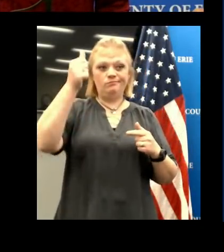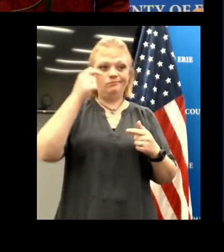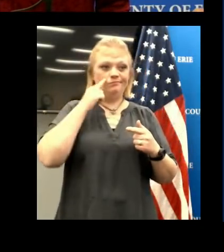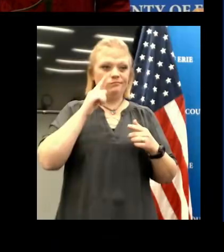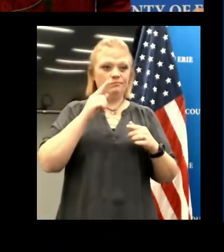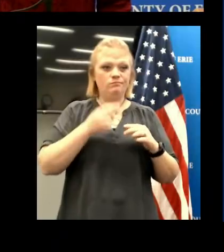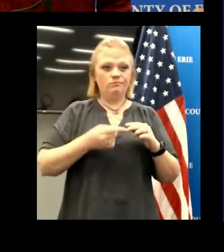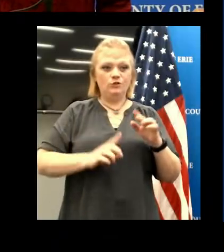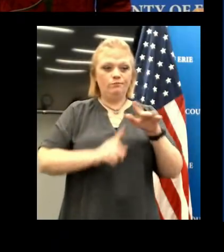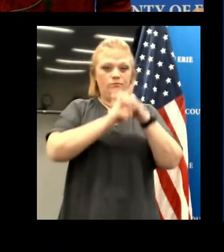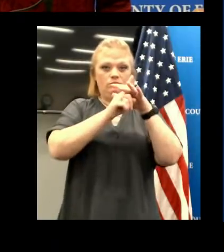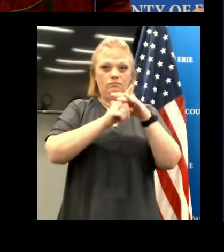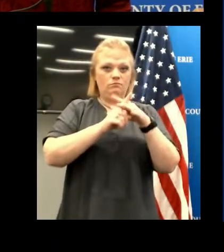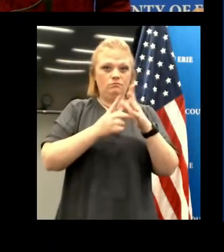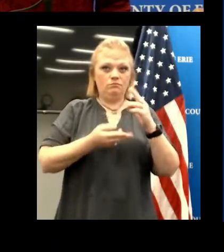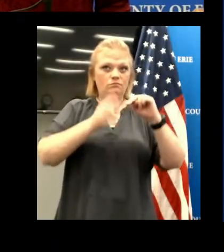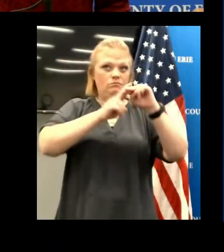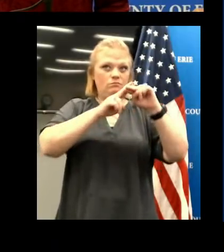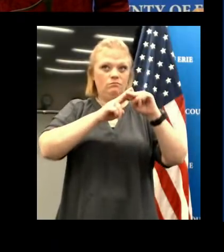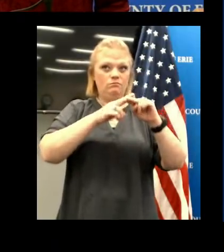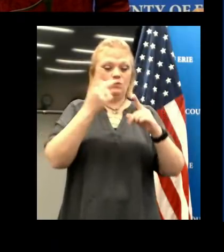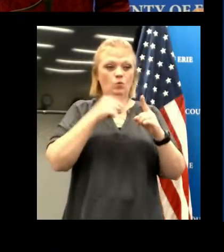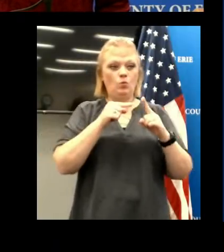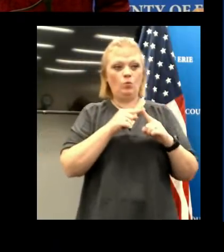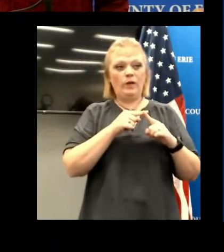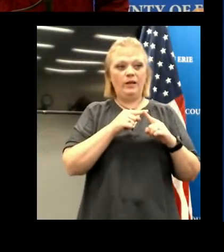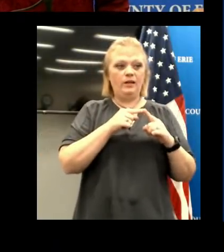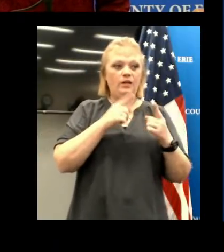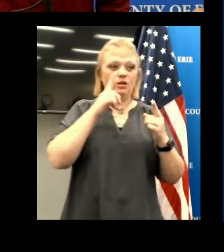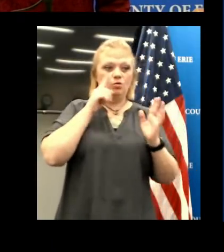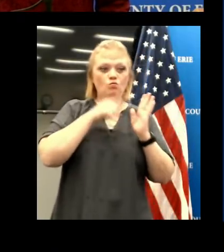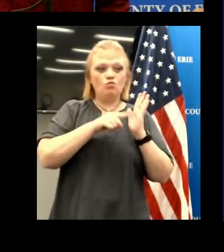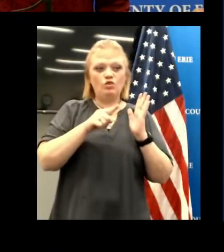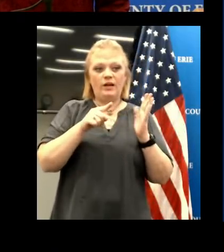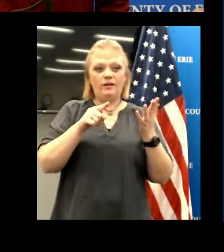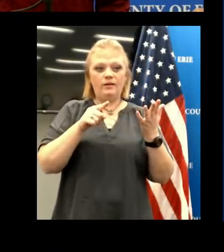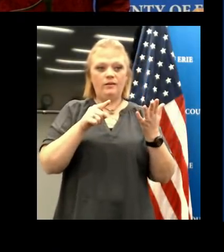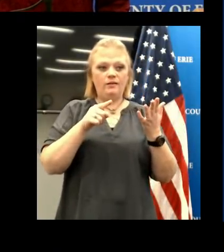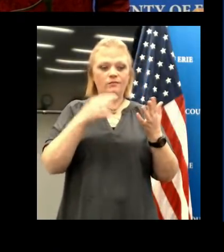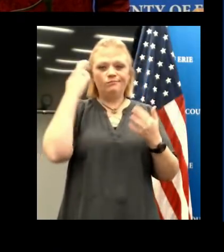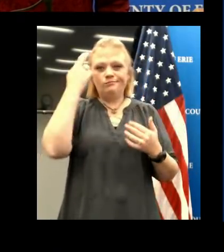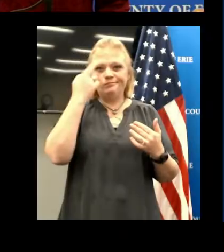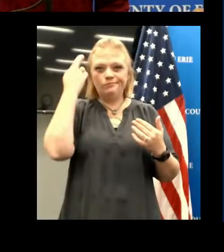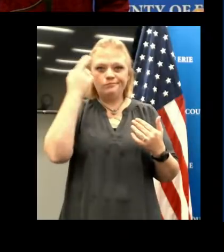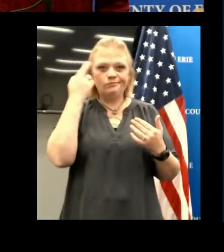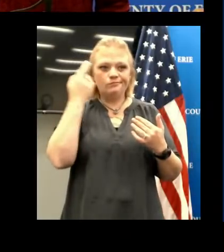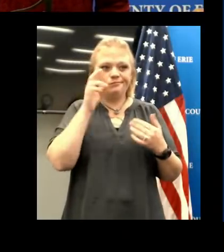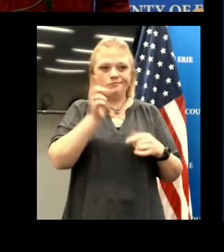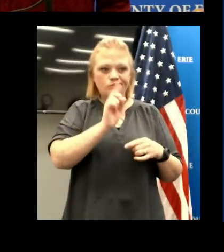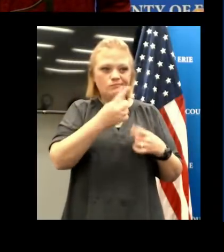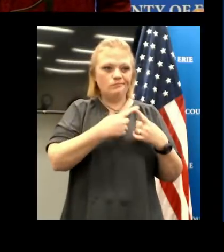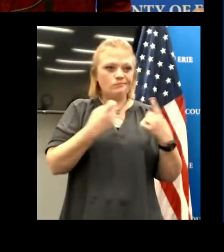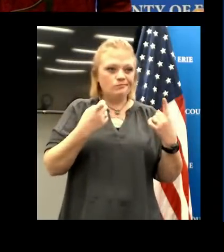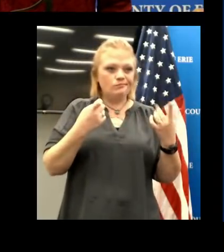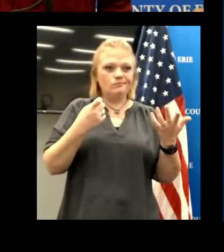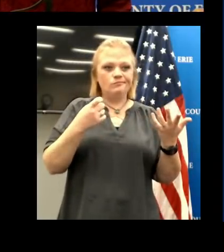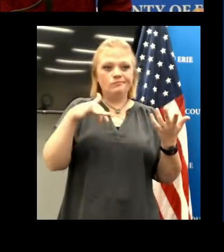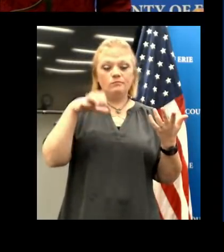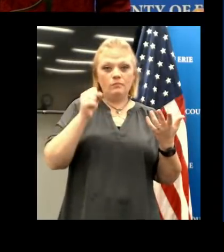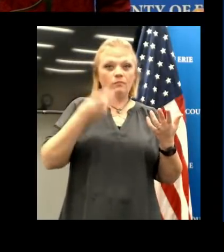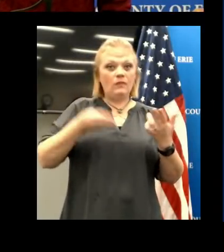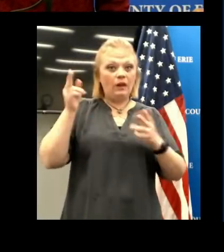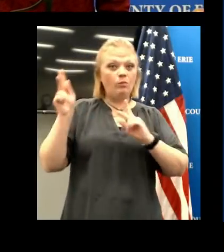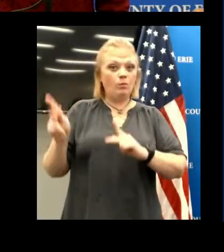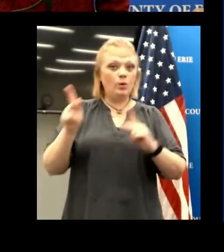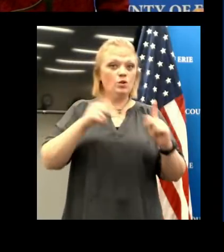just pop up. And when we're looking at what the sources of these are, even though there is a high